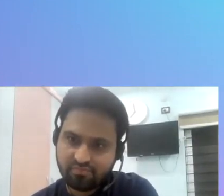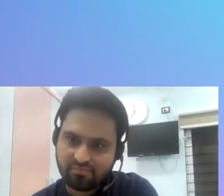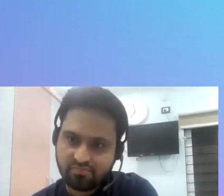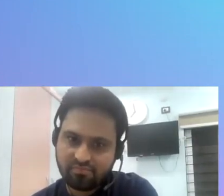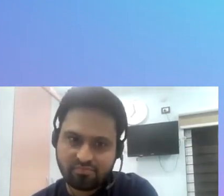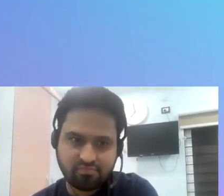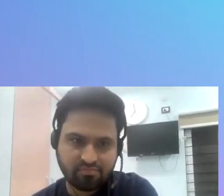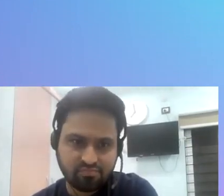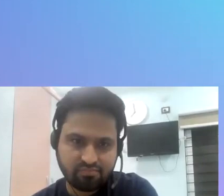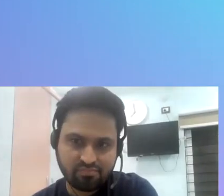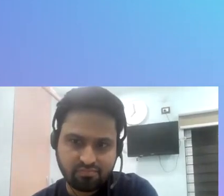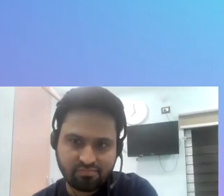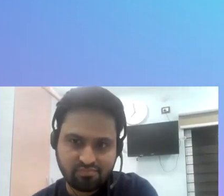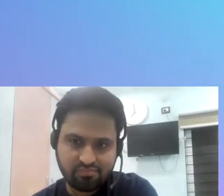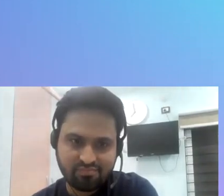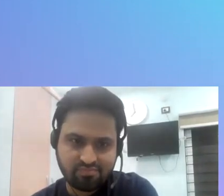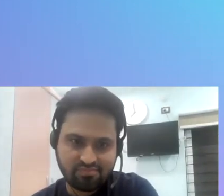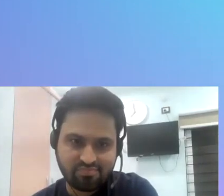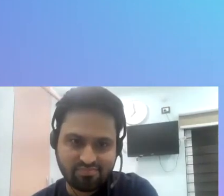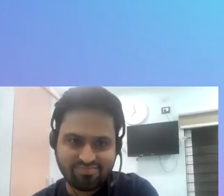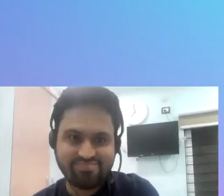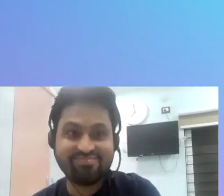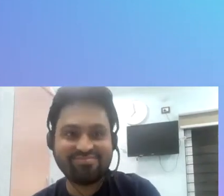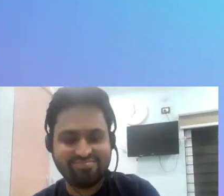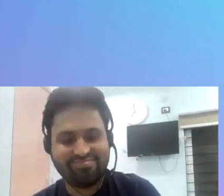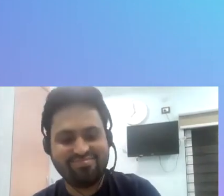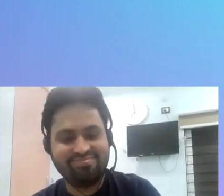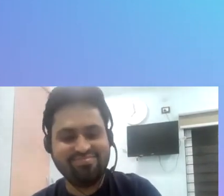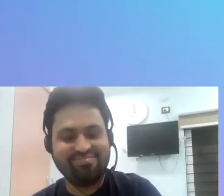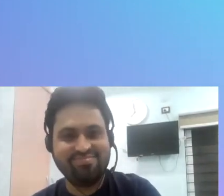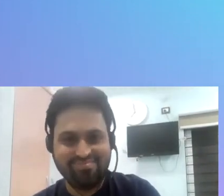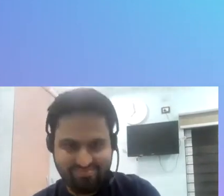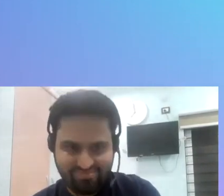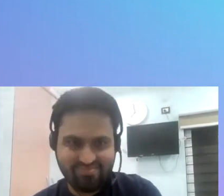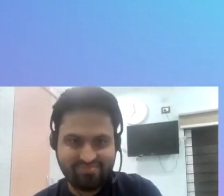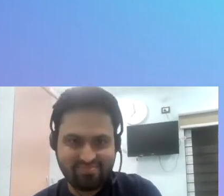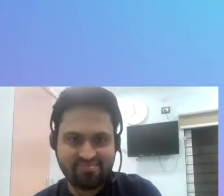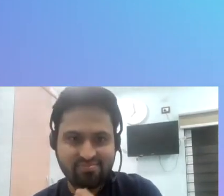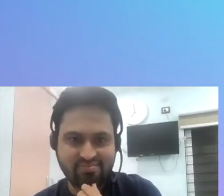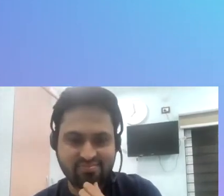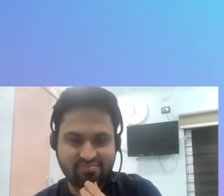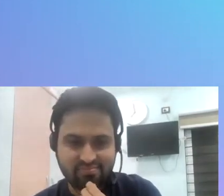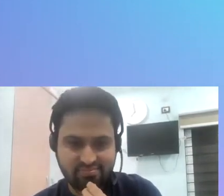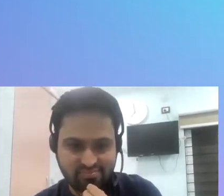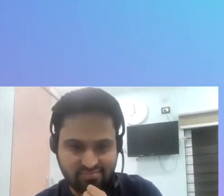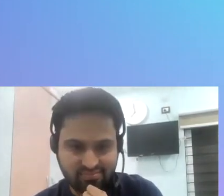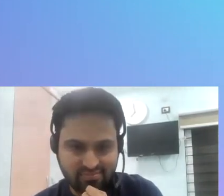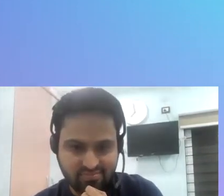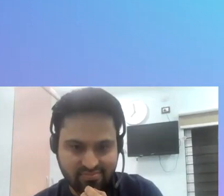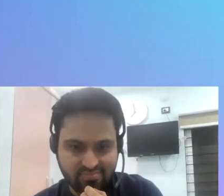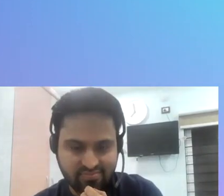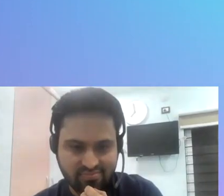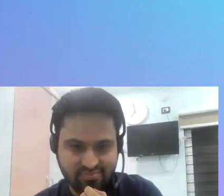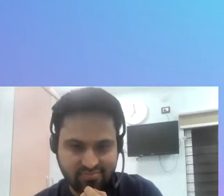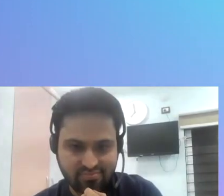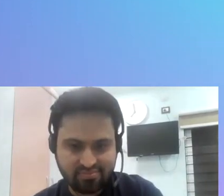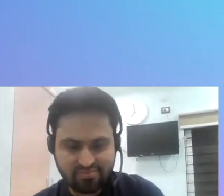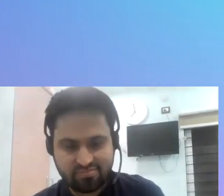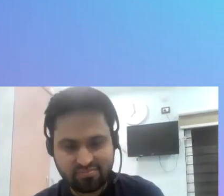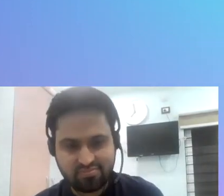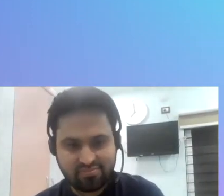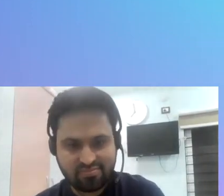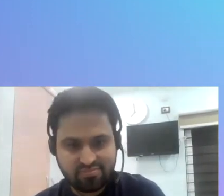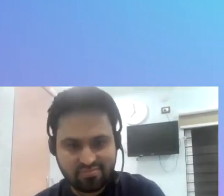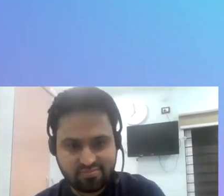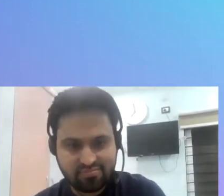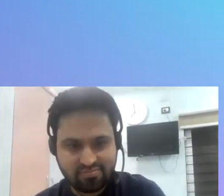so you don't waste all your trial days before it actually gets shipped. So we'll be making announcements, or if you want to hit me up and give me your contact information, I